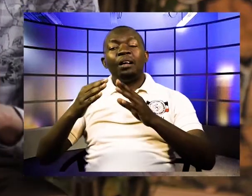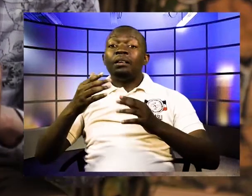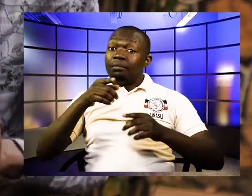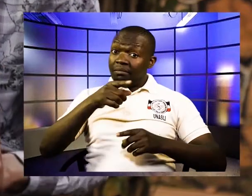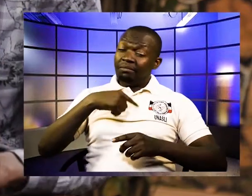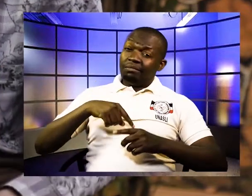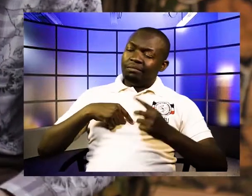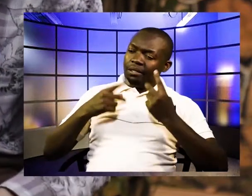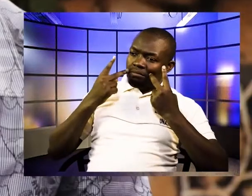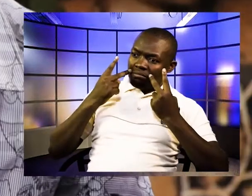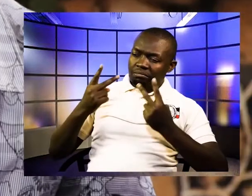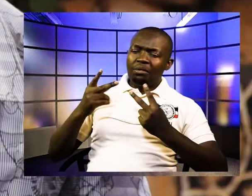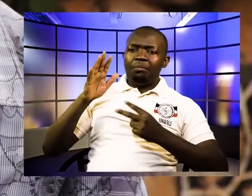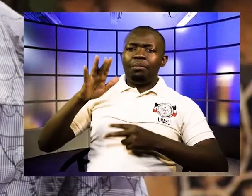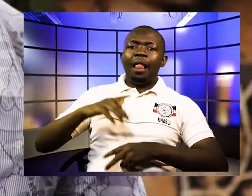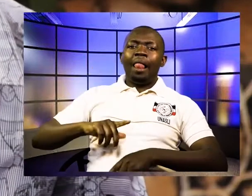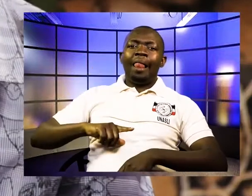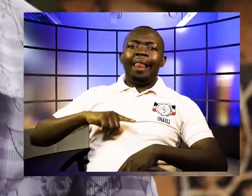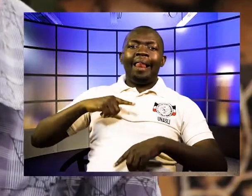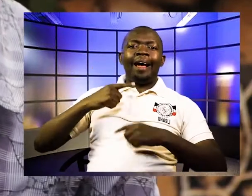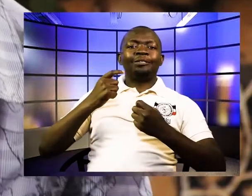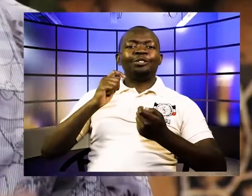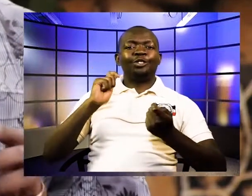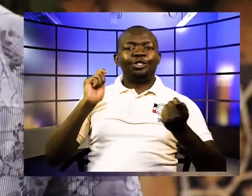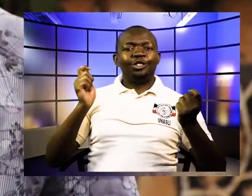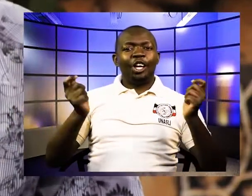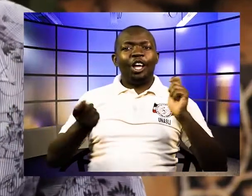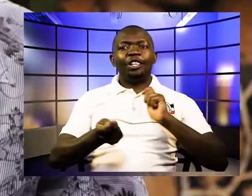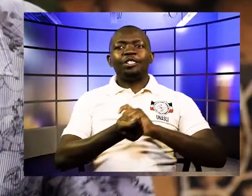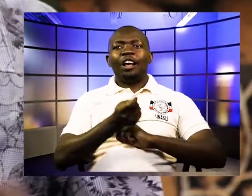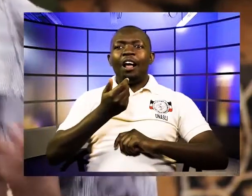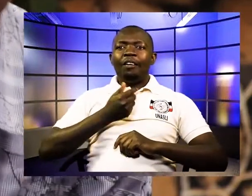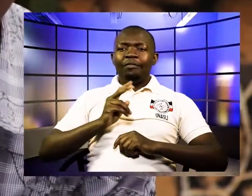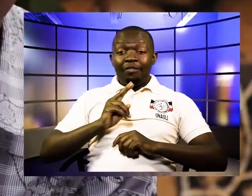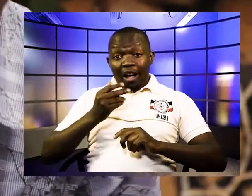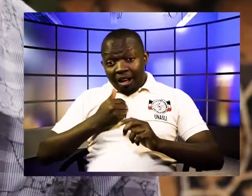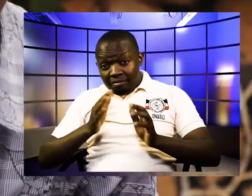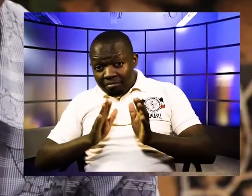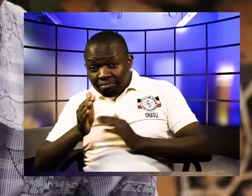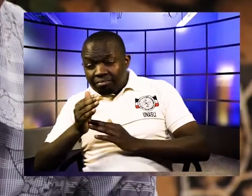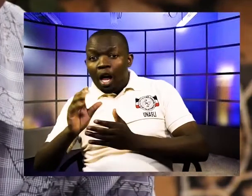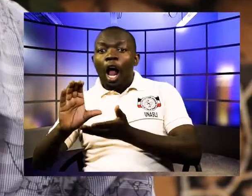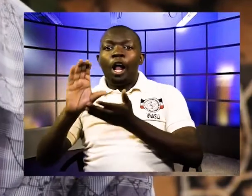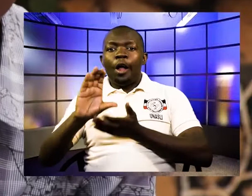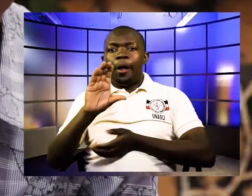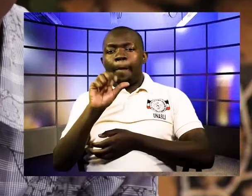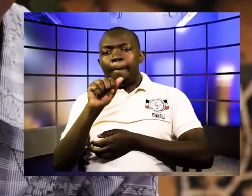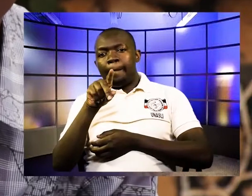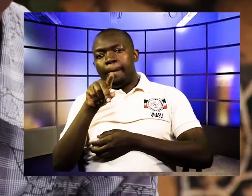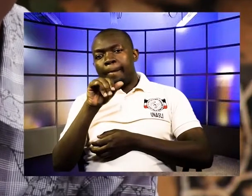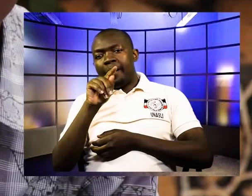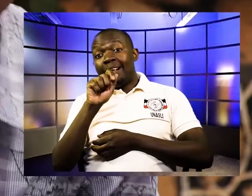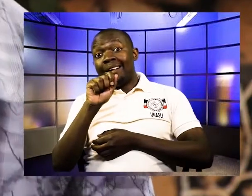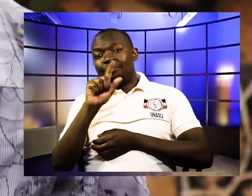life changing. They have what we call safety net. They have where they can access capital to start income